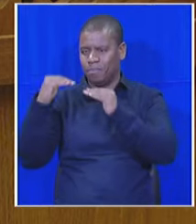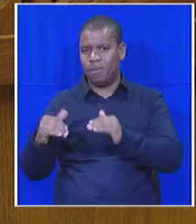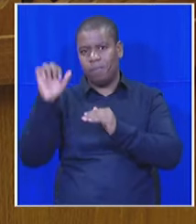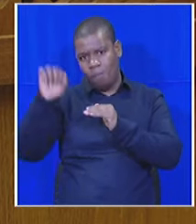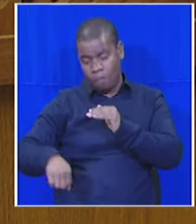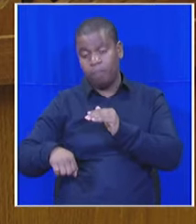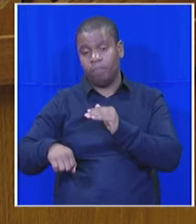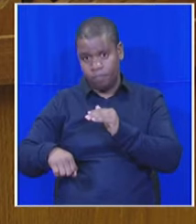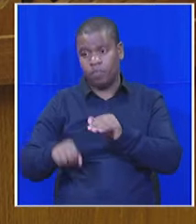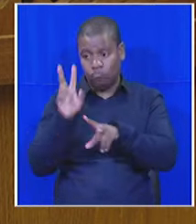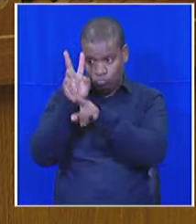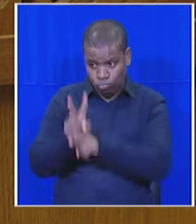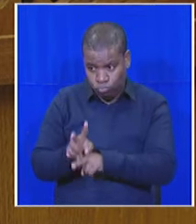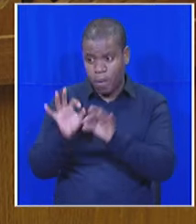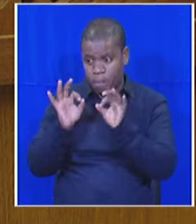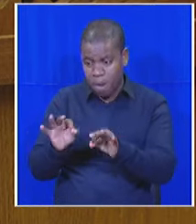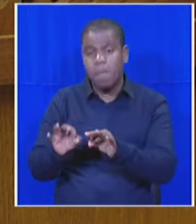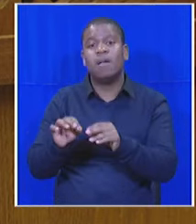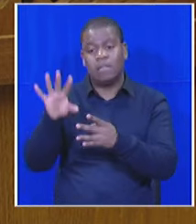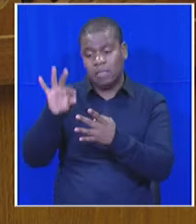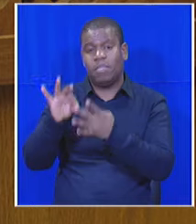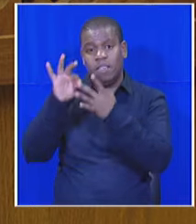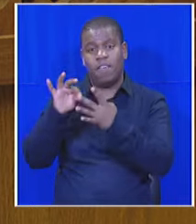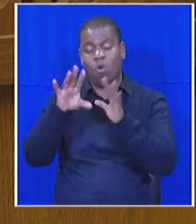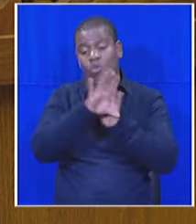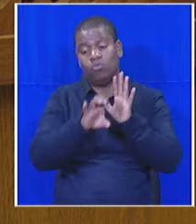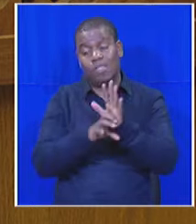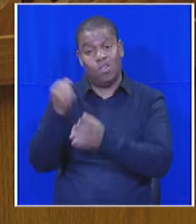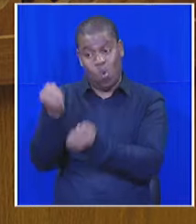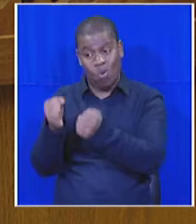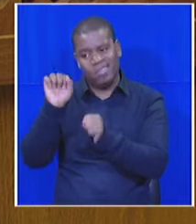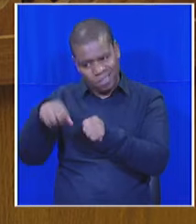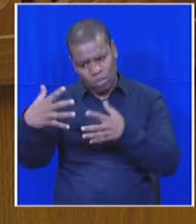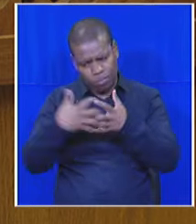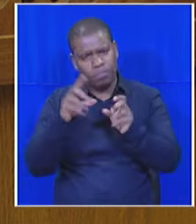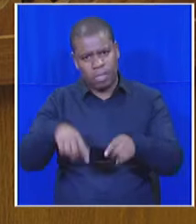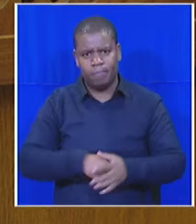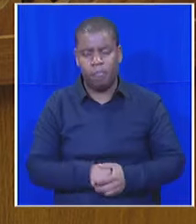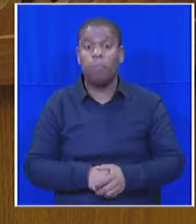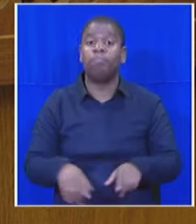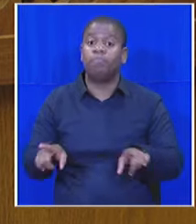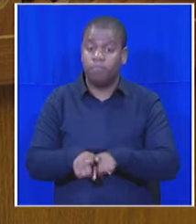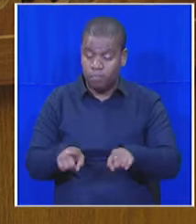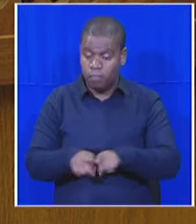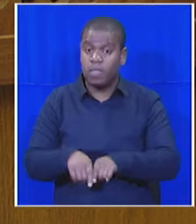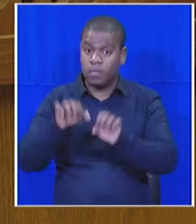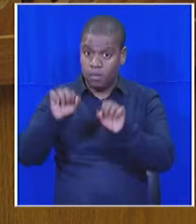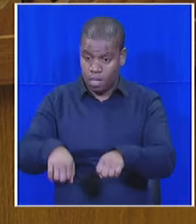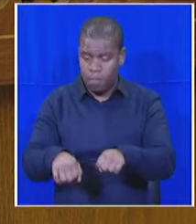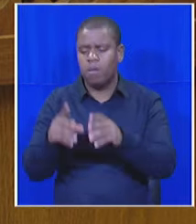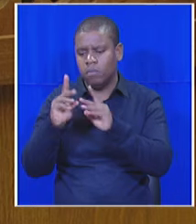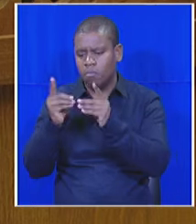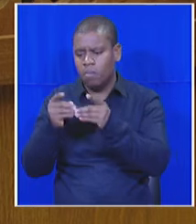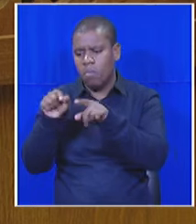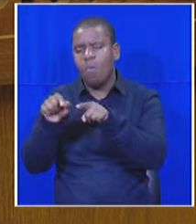of our judiciary and specifically in the hands of our Constitutional Court. Given the fact that the judiciary are dependent